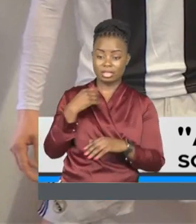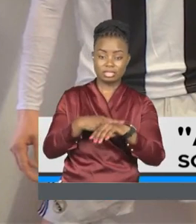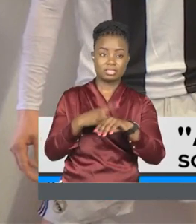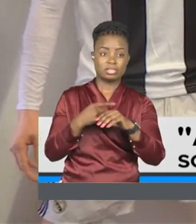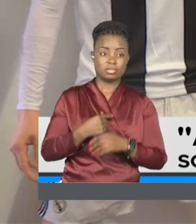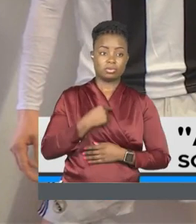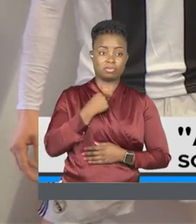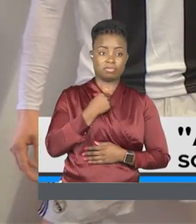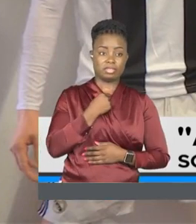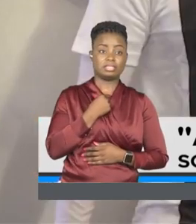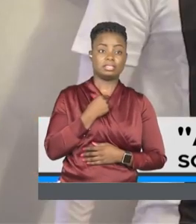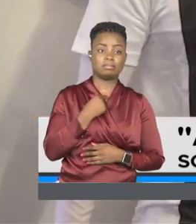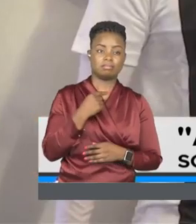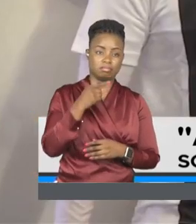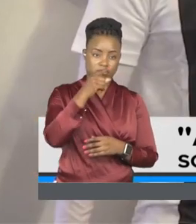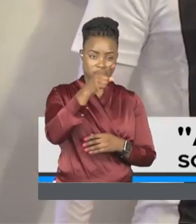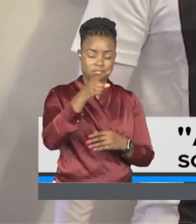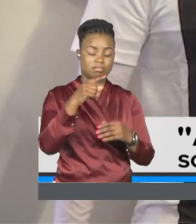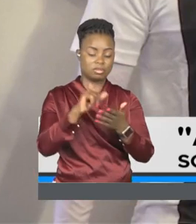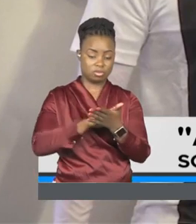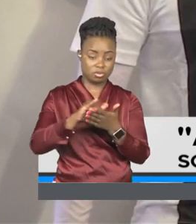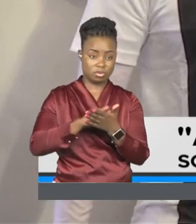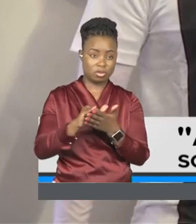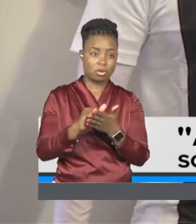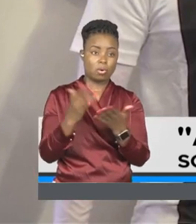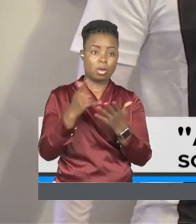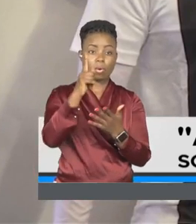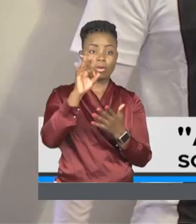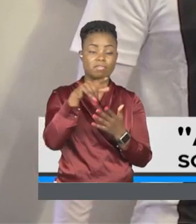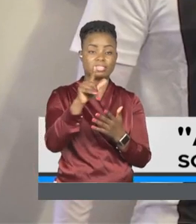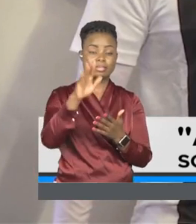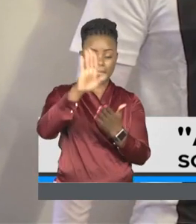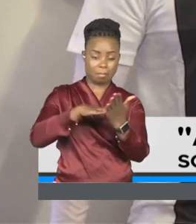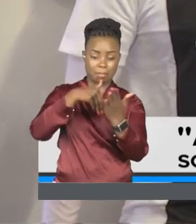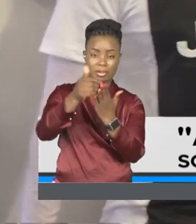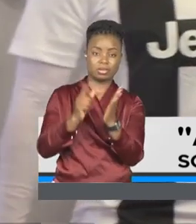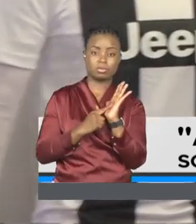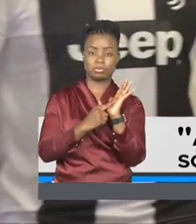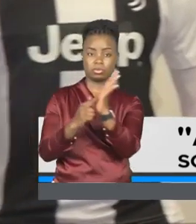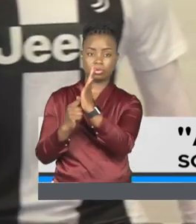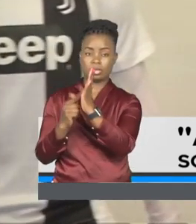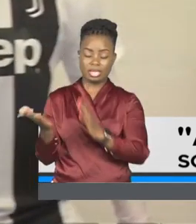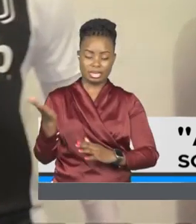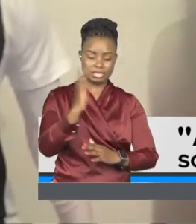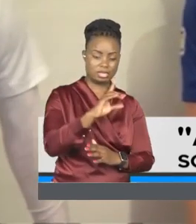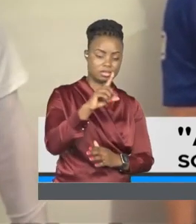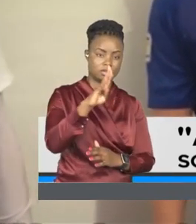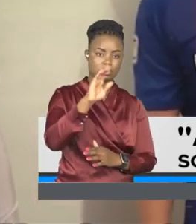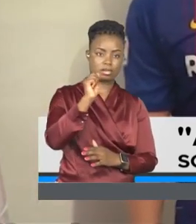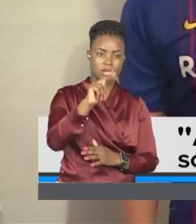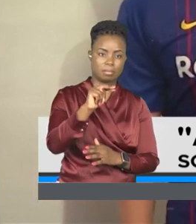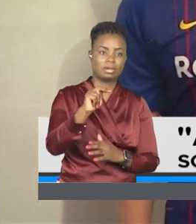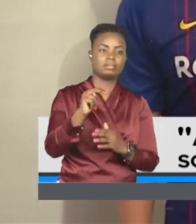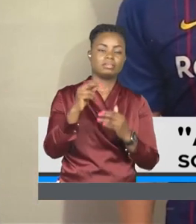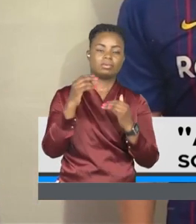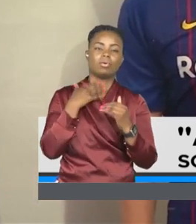Madame Tussauds in New York after an exhibition in which one of his paintings was featured. He returned to Durban determined to create Africa's version